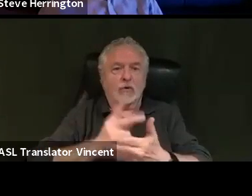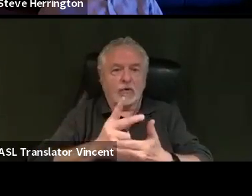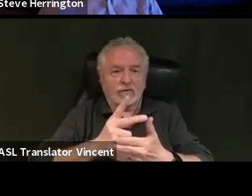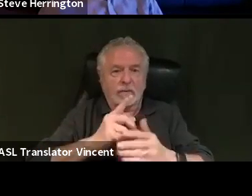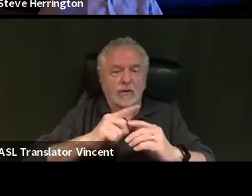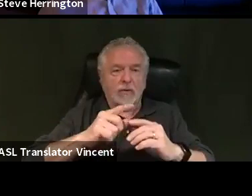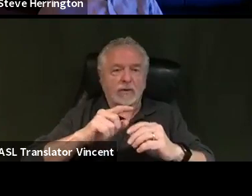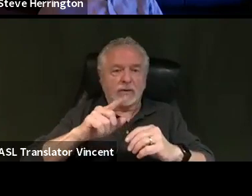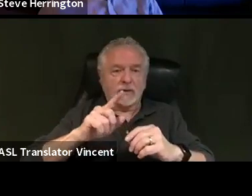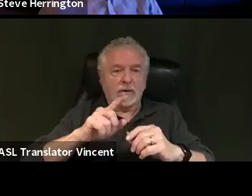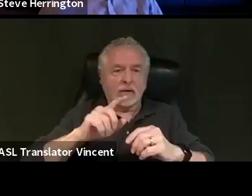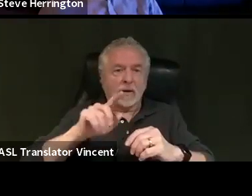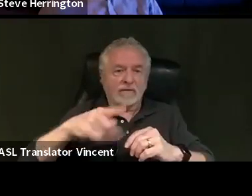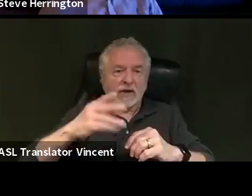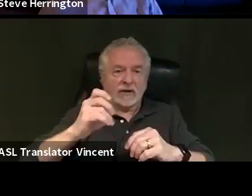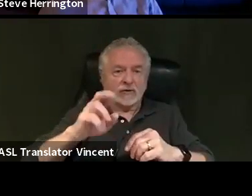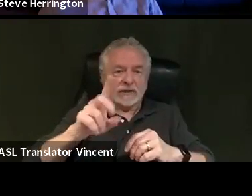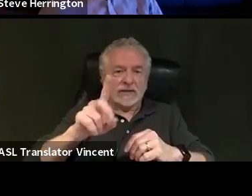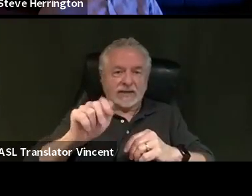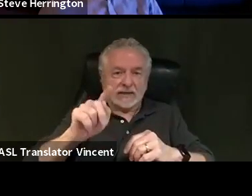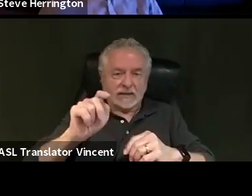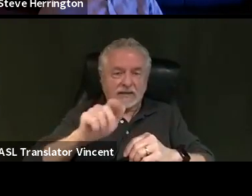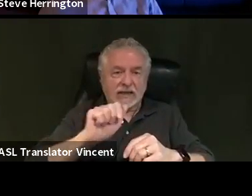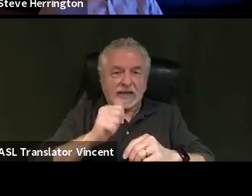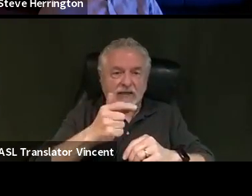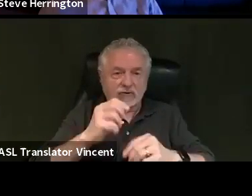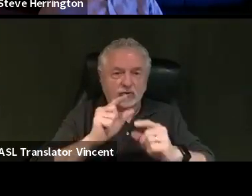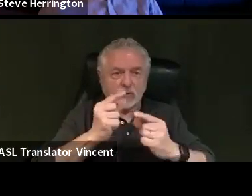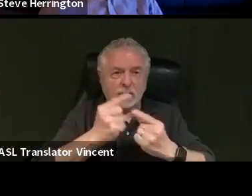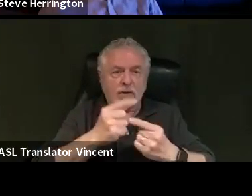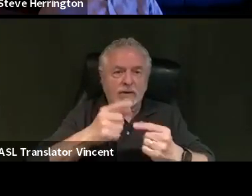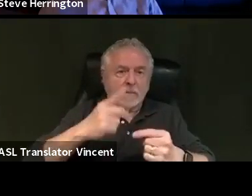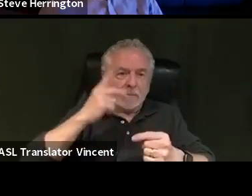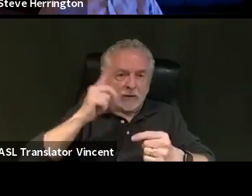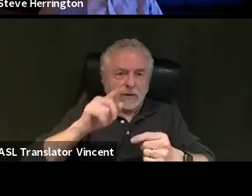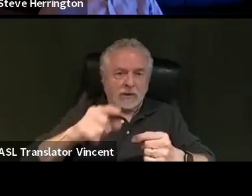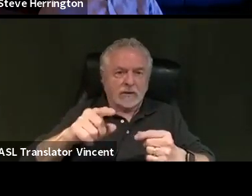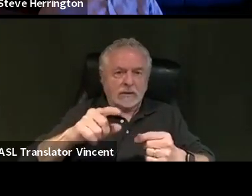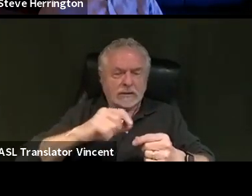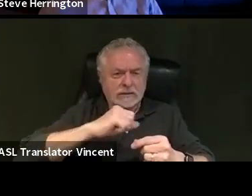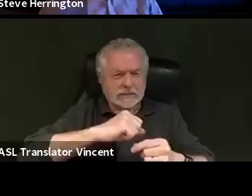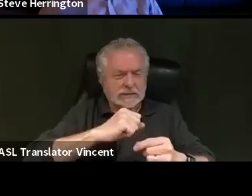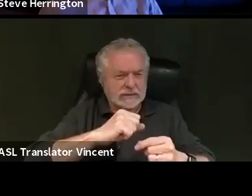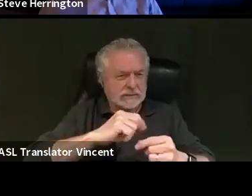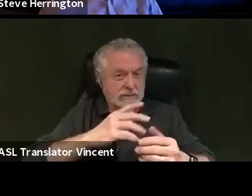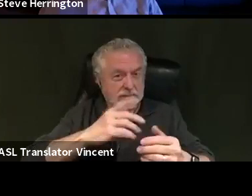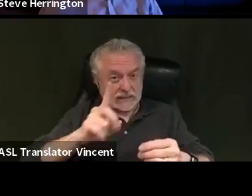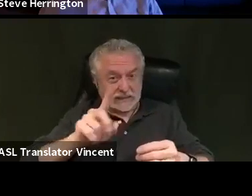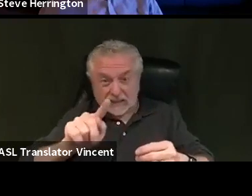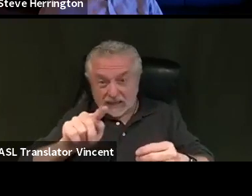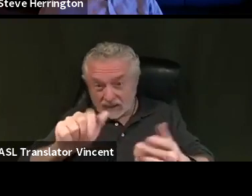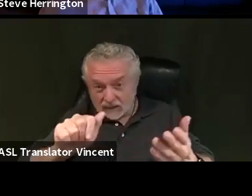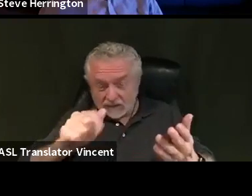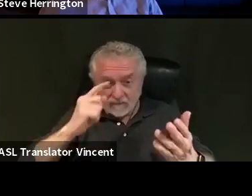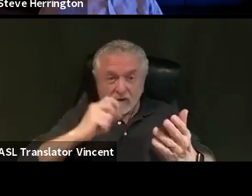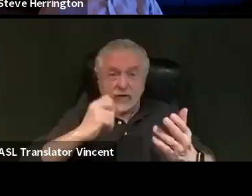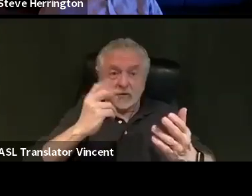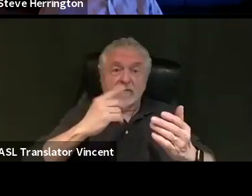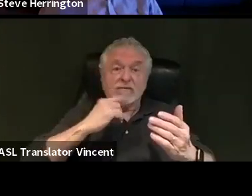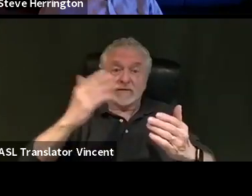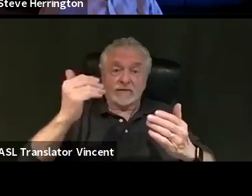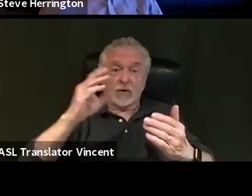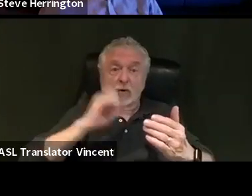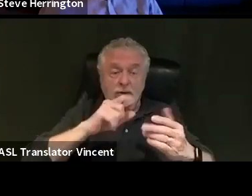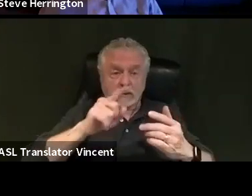But what Pfizer did as far as data in this age group that might help some of the parents that are like, but has there been any data for 12 to